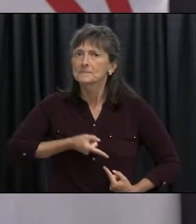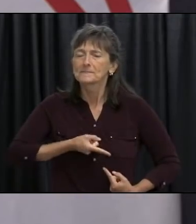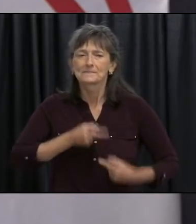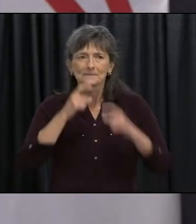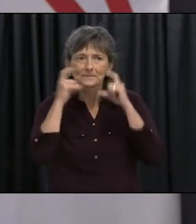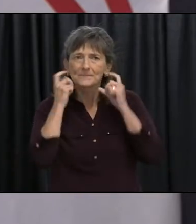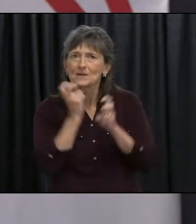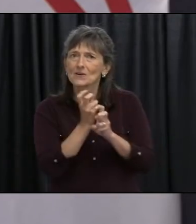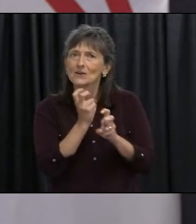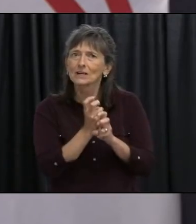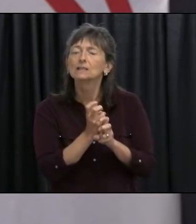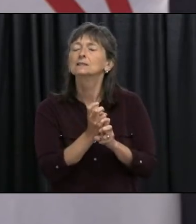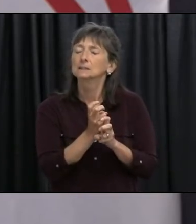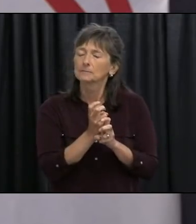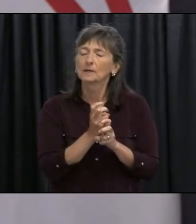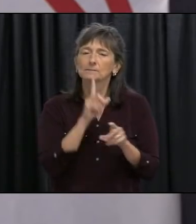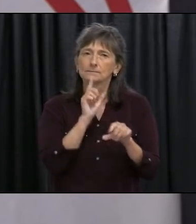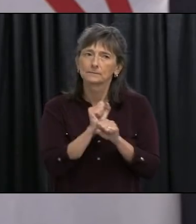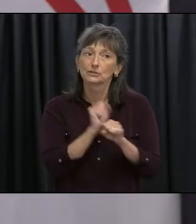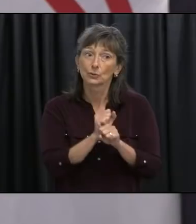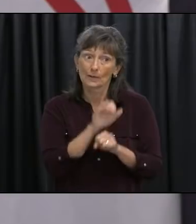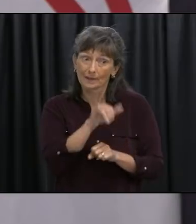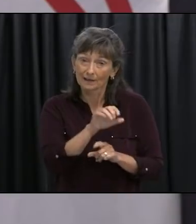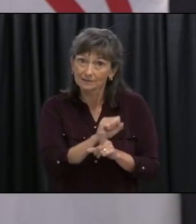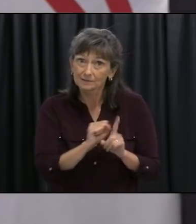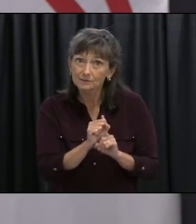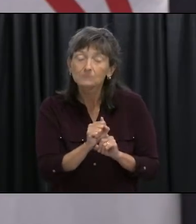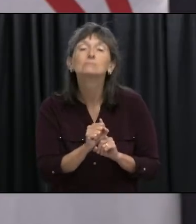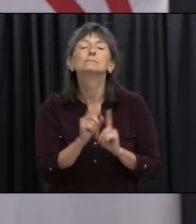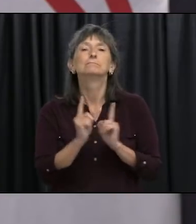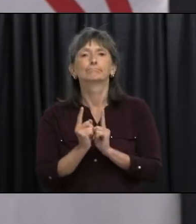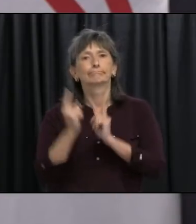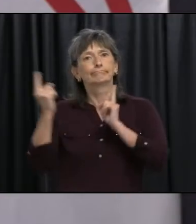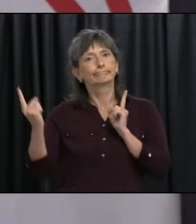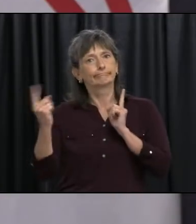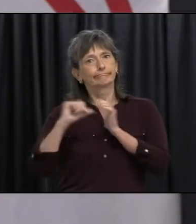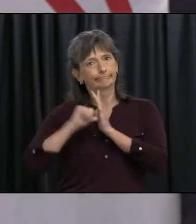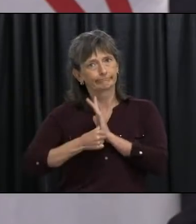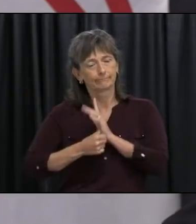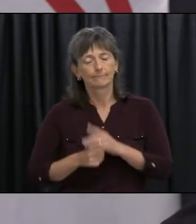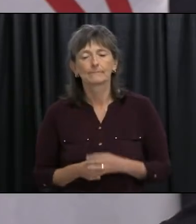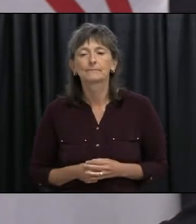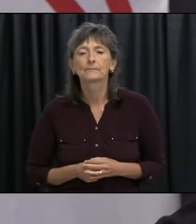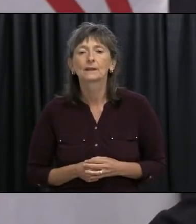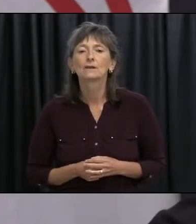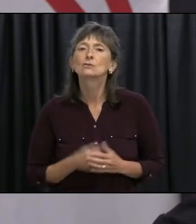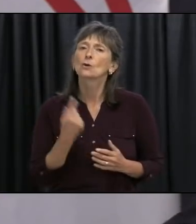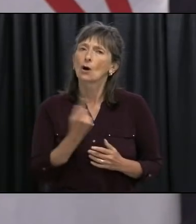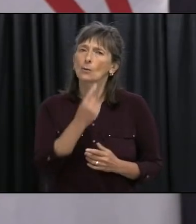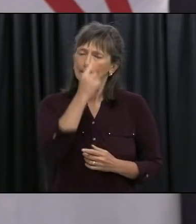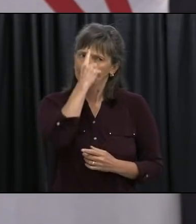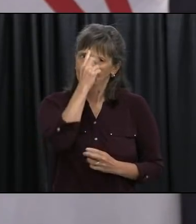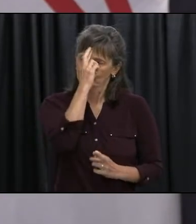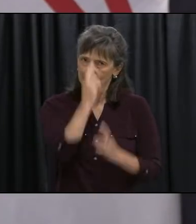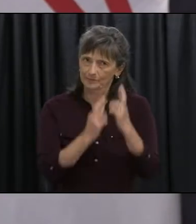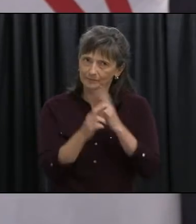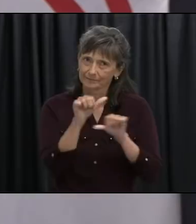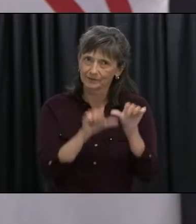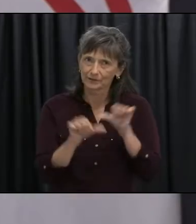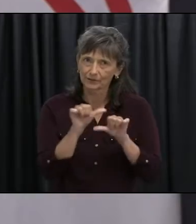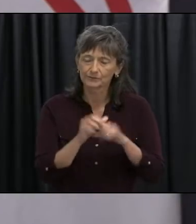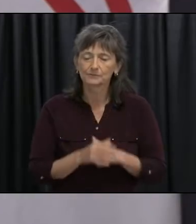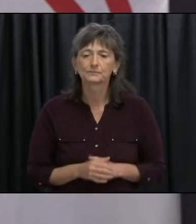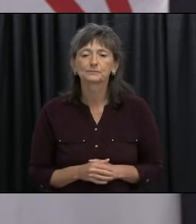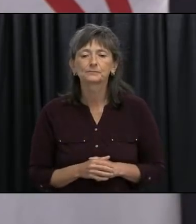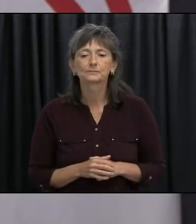always continue to make sure that you keep yourself safe. So let's always be mindful and respect those around you.